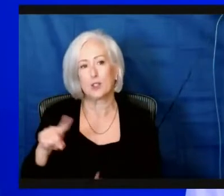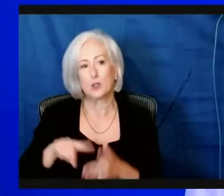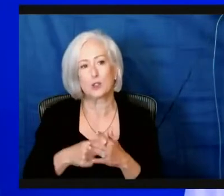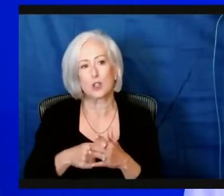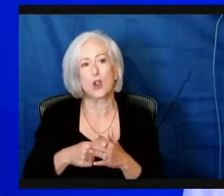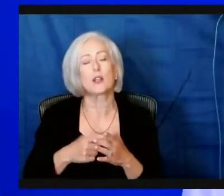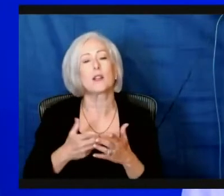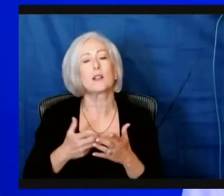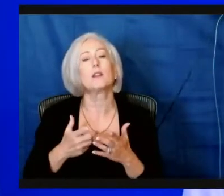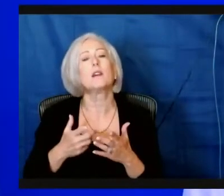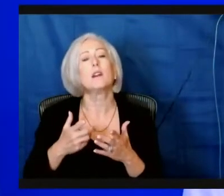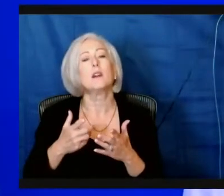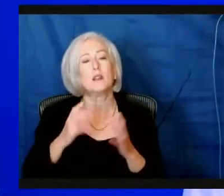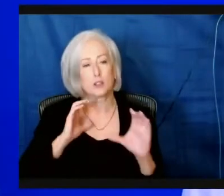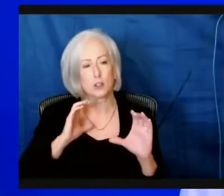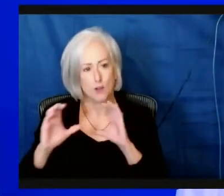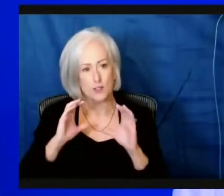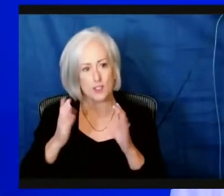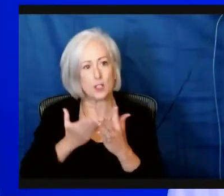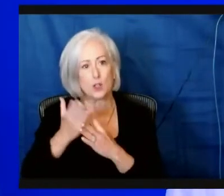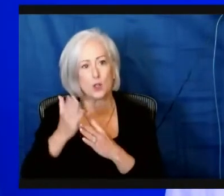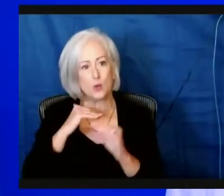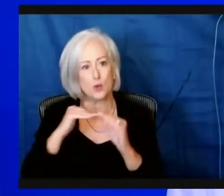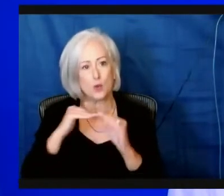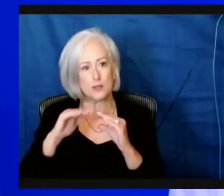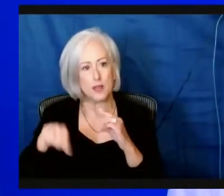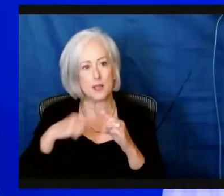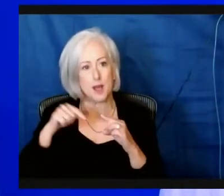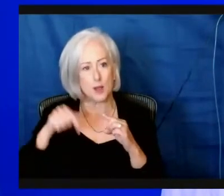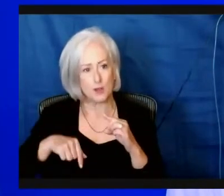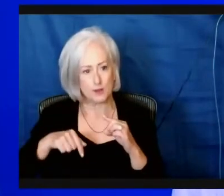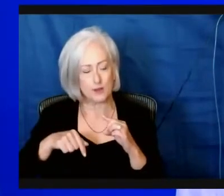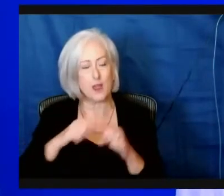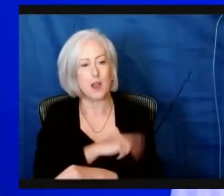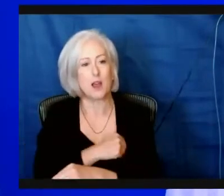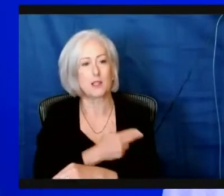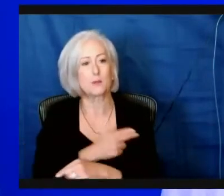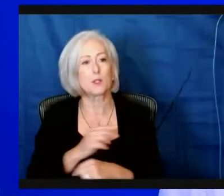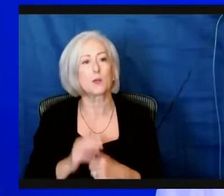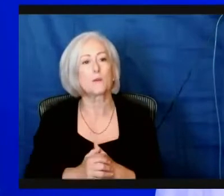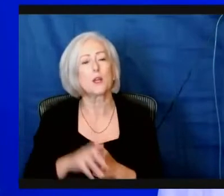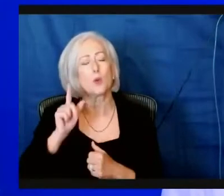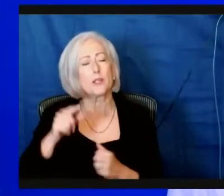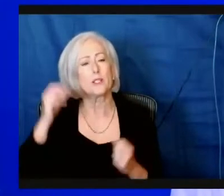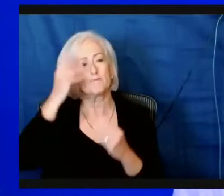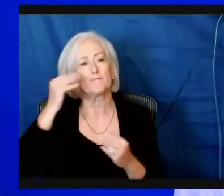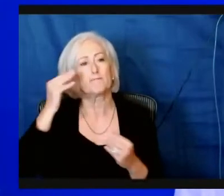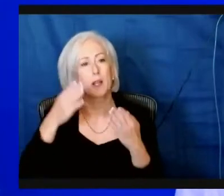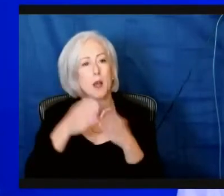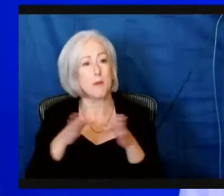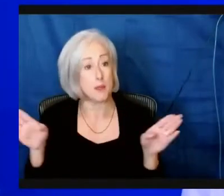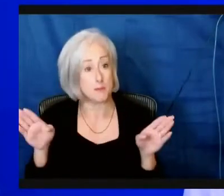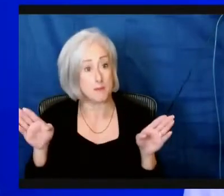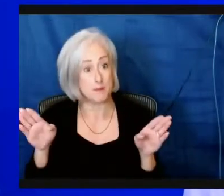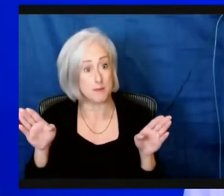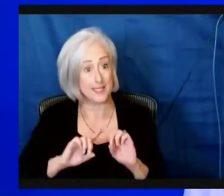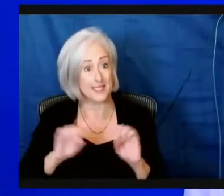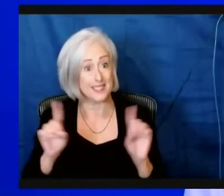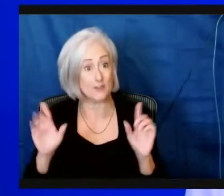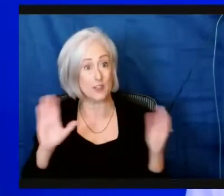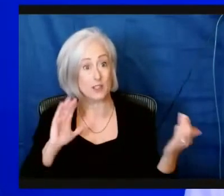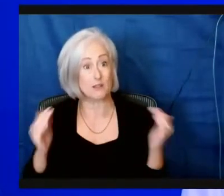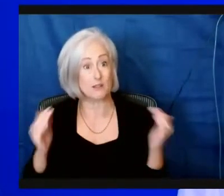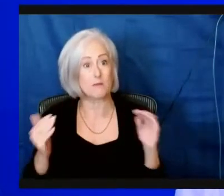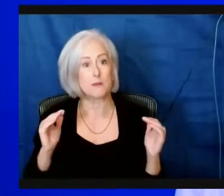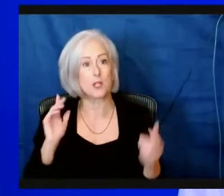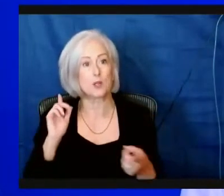about our facility, and we know, I think we have to consider the public realm as different than the